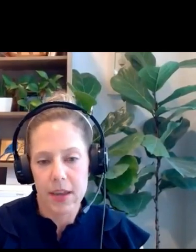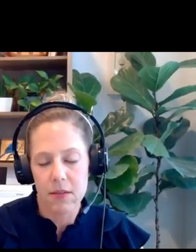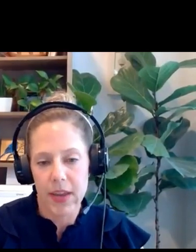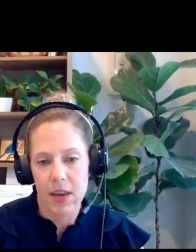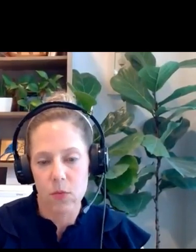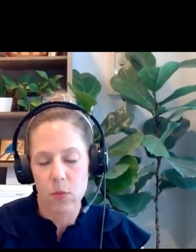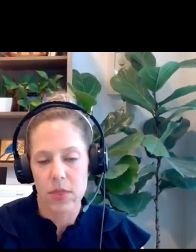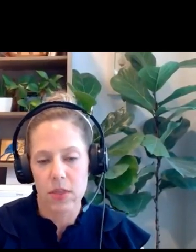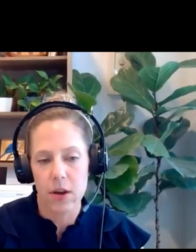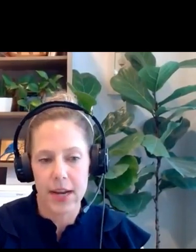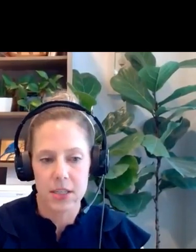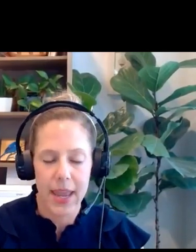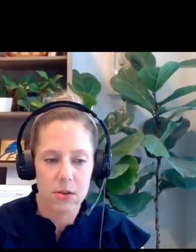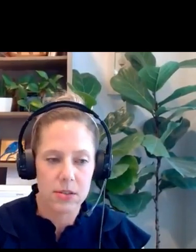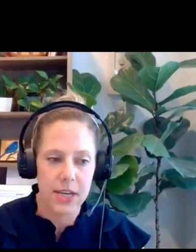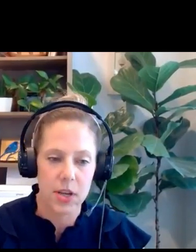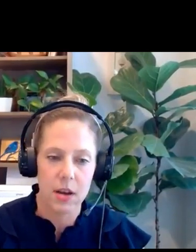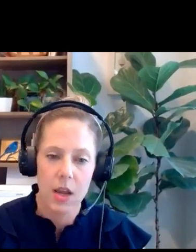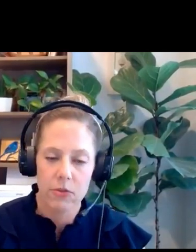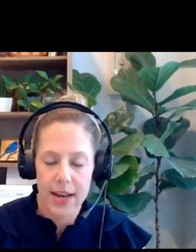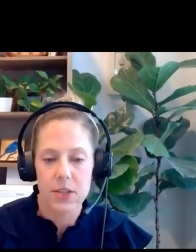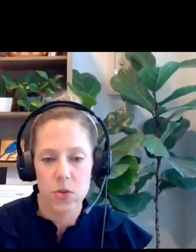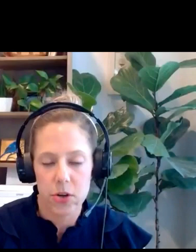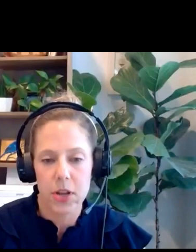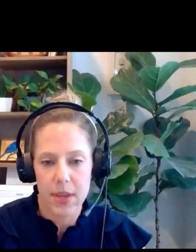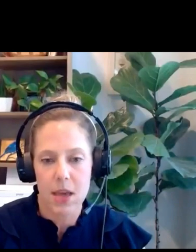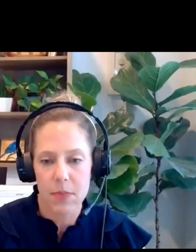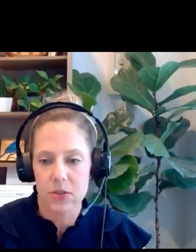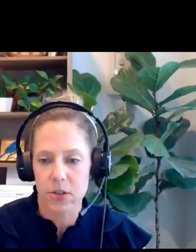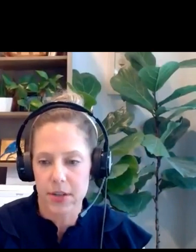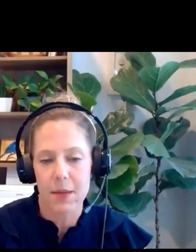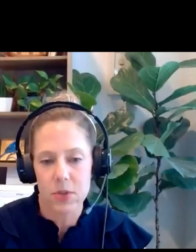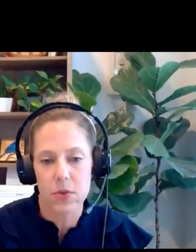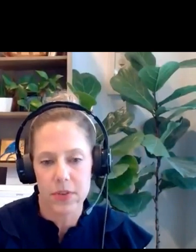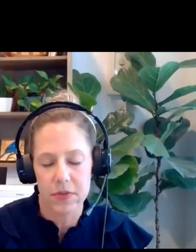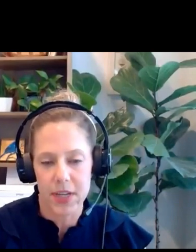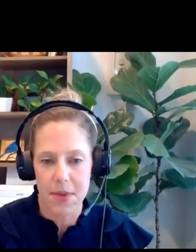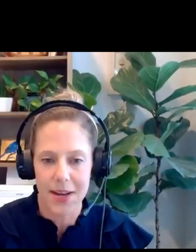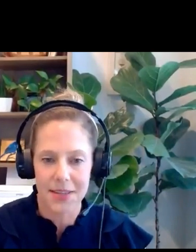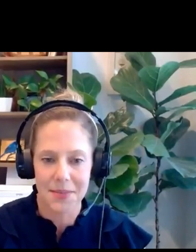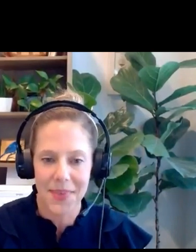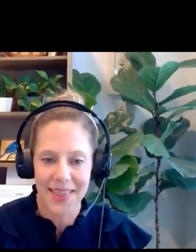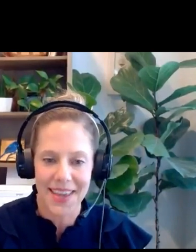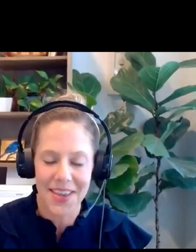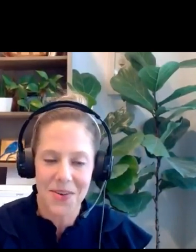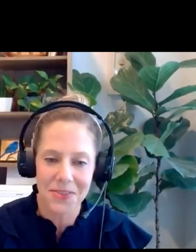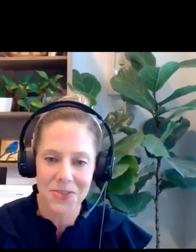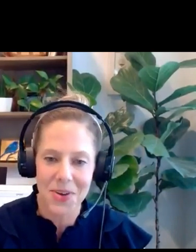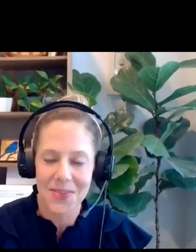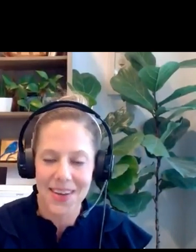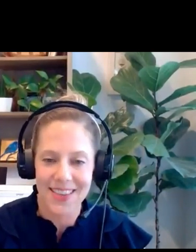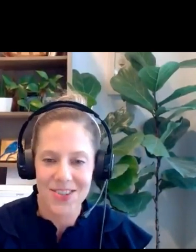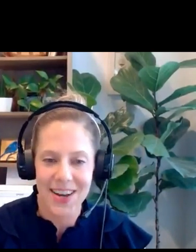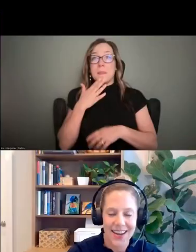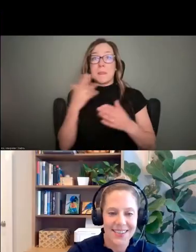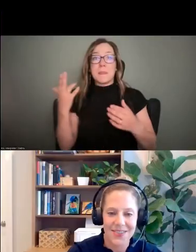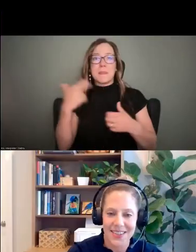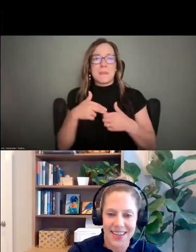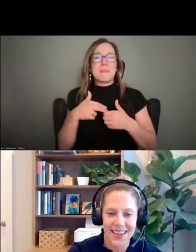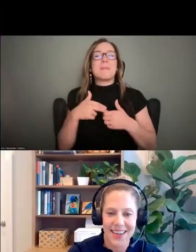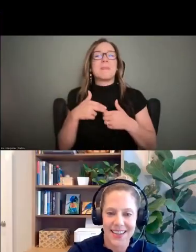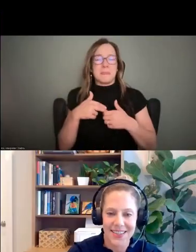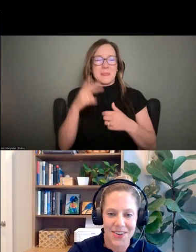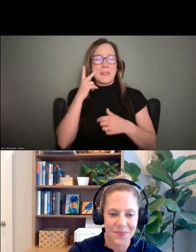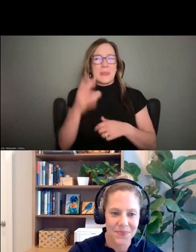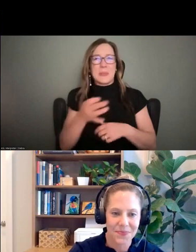we'll reconvene with our next panel session right at 2:30 p.m. Eastern time, so in 15 minutes. Thank you all for joining us, and we'll